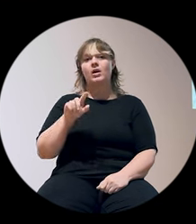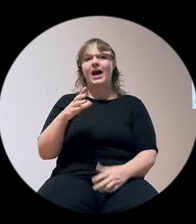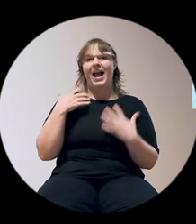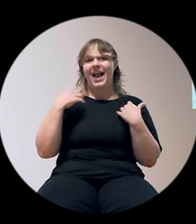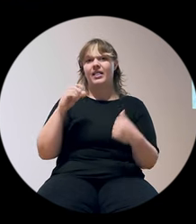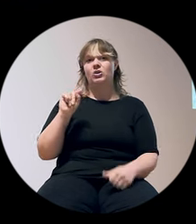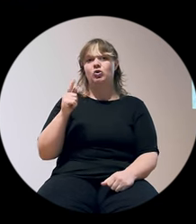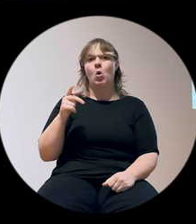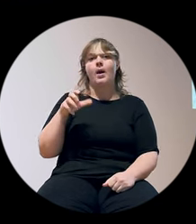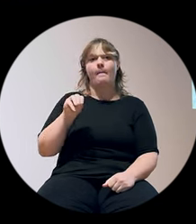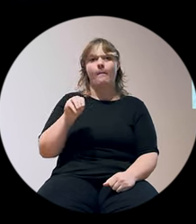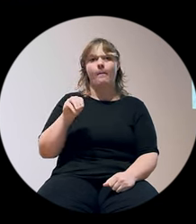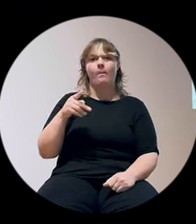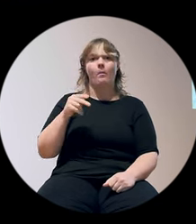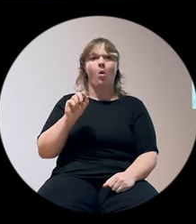pole